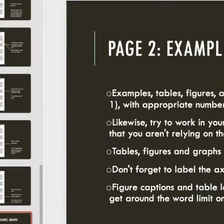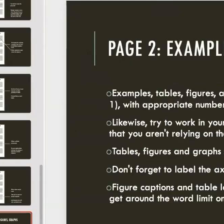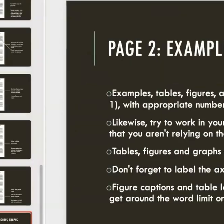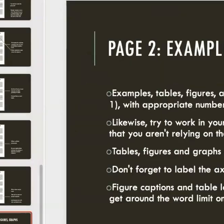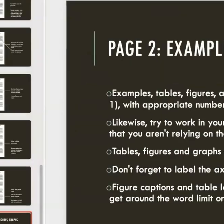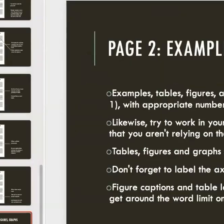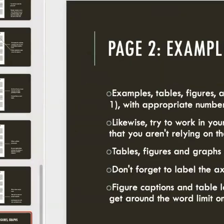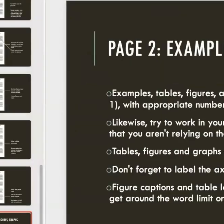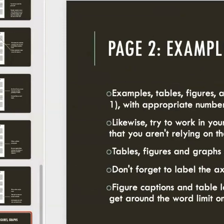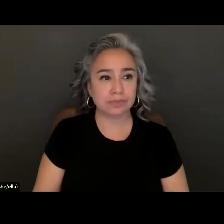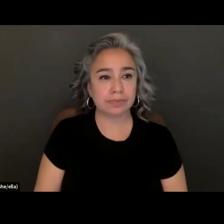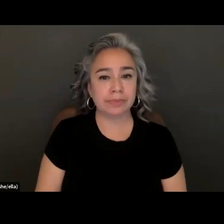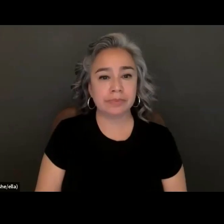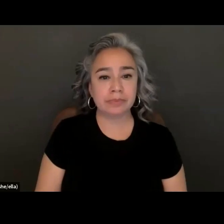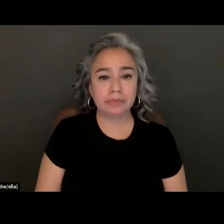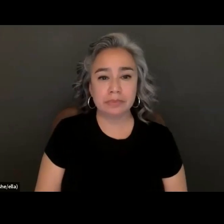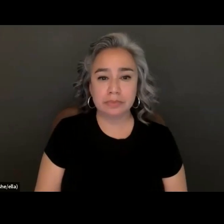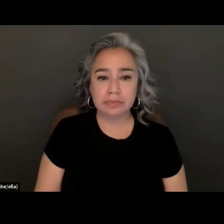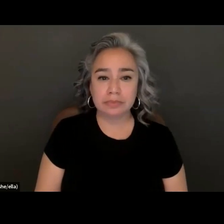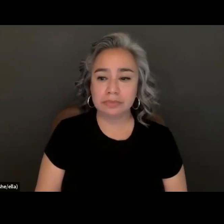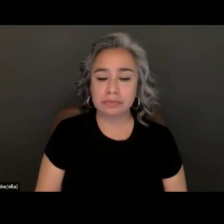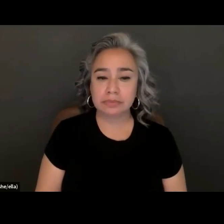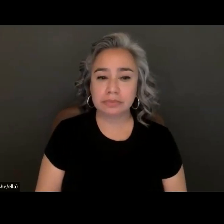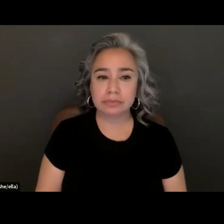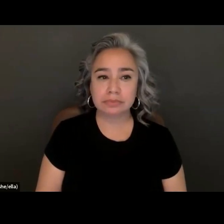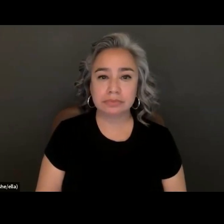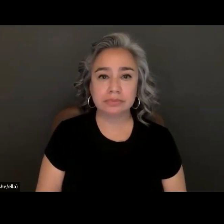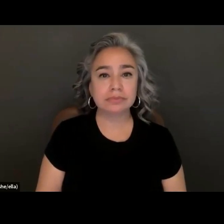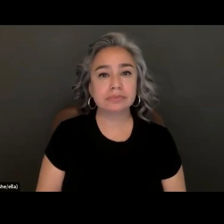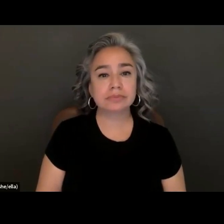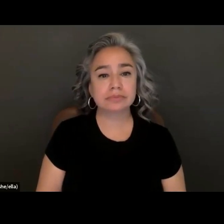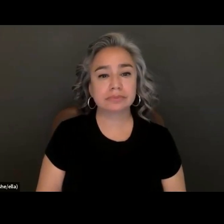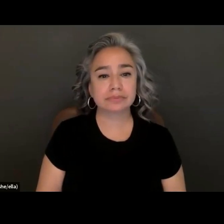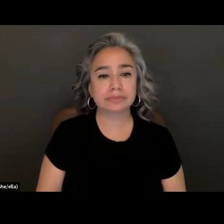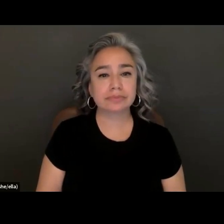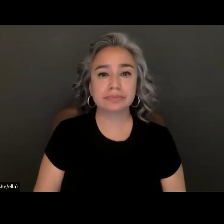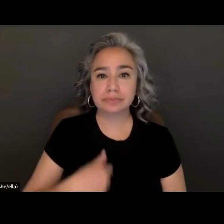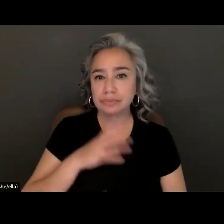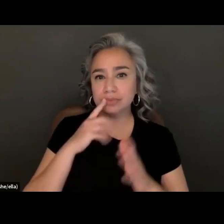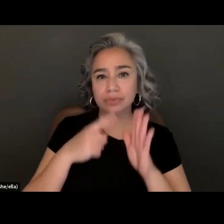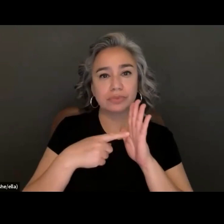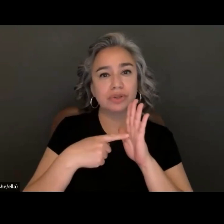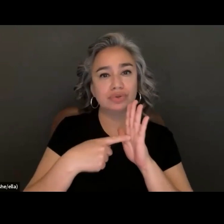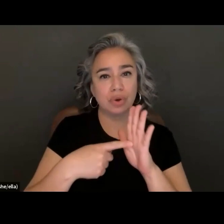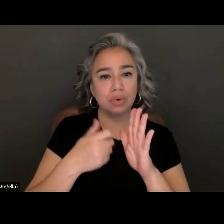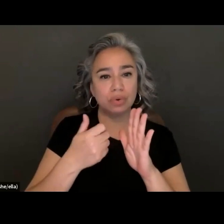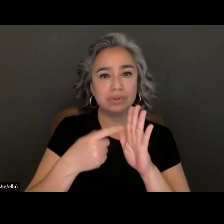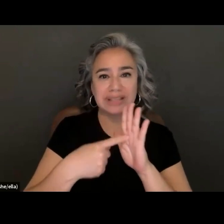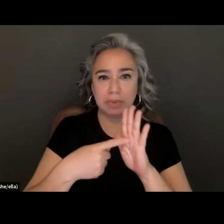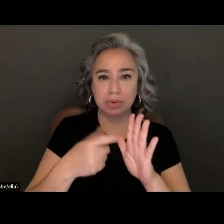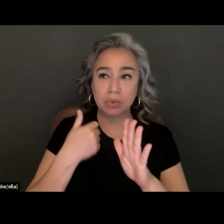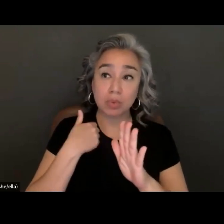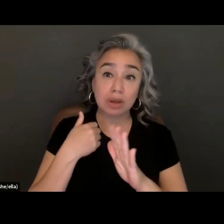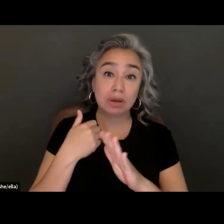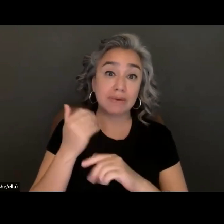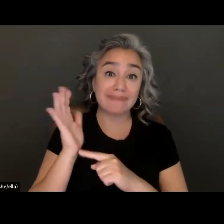you a bit of examples. So I'm actually going to share. We're going to go on for about another 5 minutes here, and